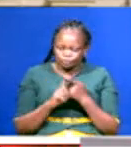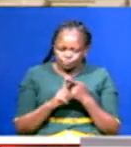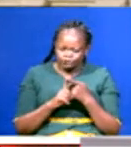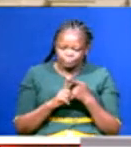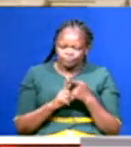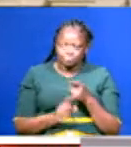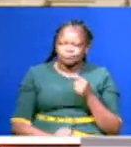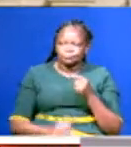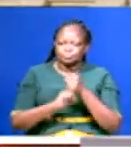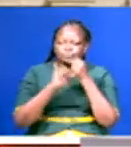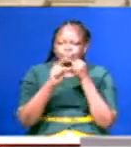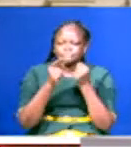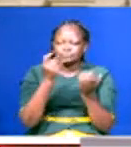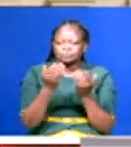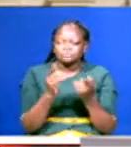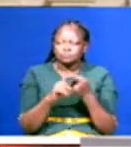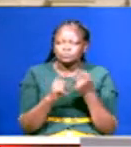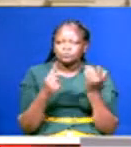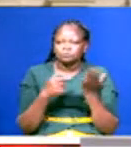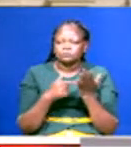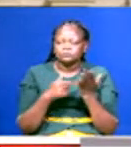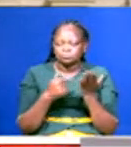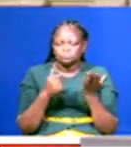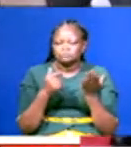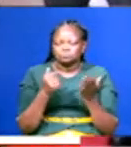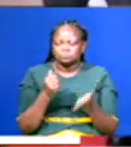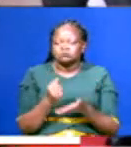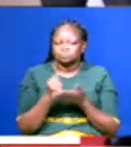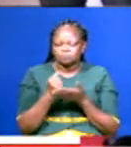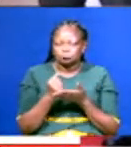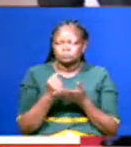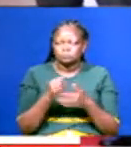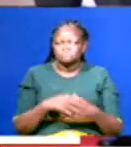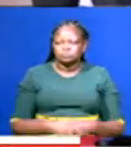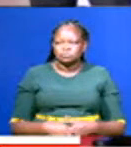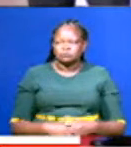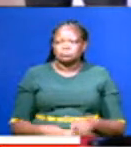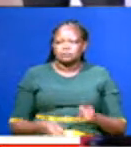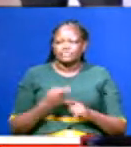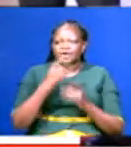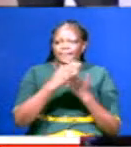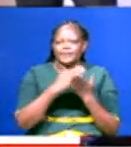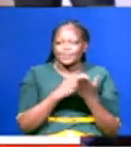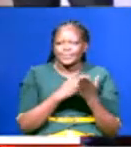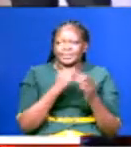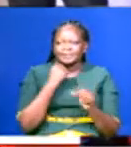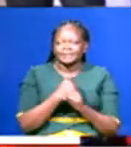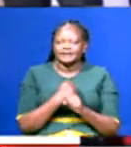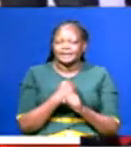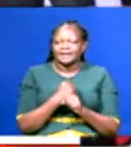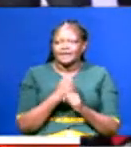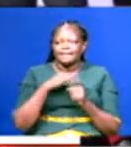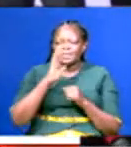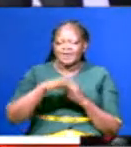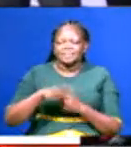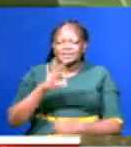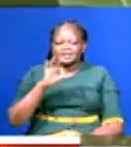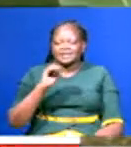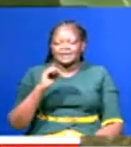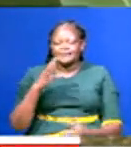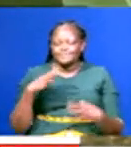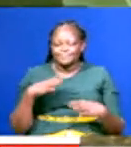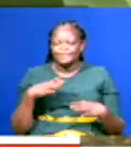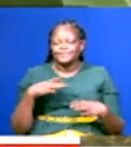support these businesses through technical assistance and capacity building measures. In the first program being rolled out, more than 300 players in the